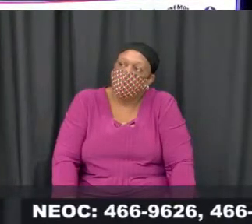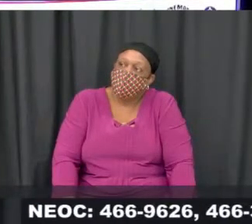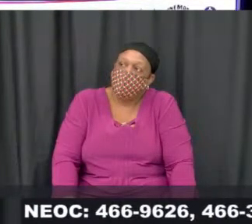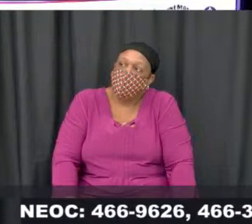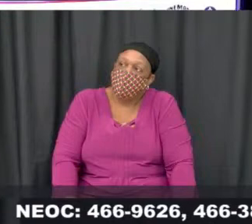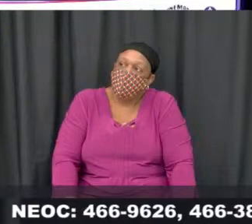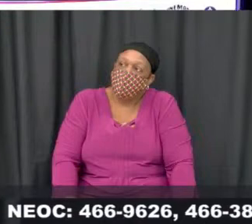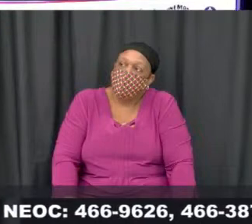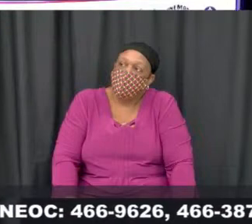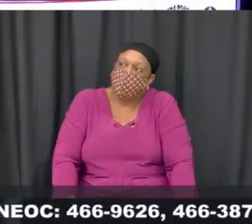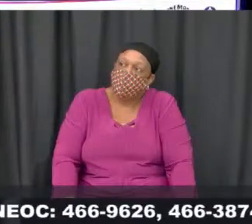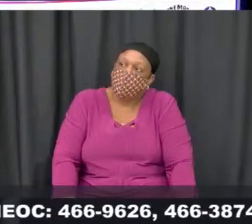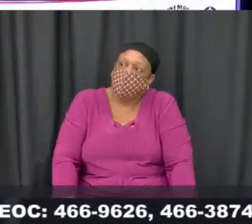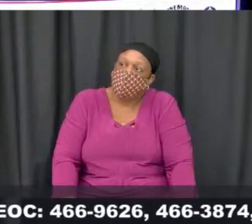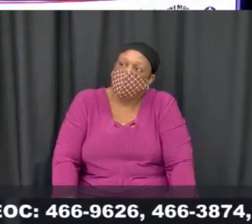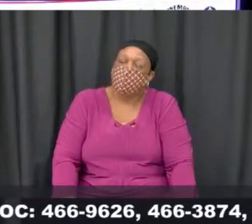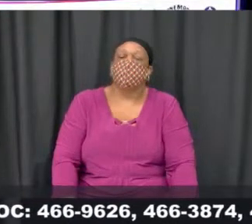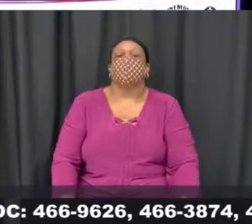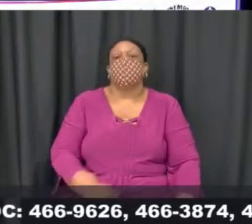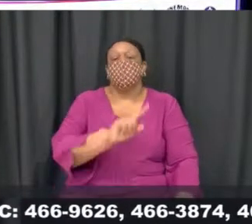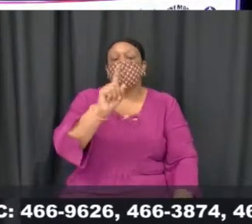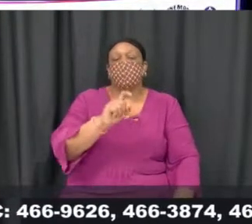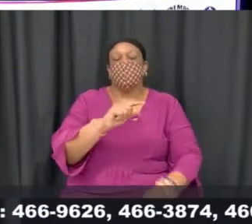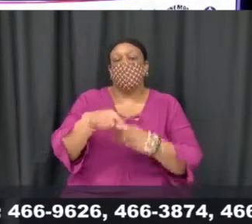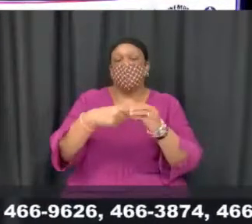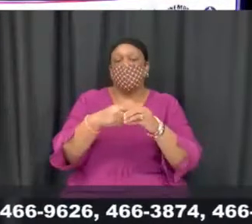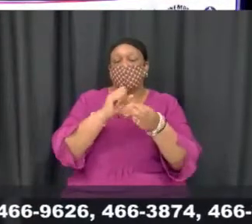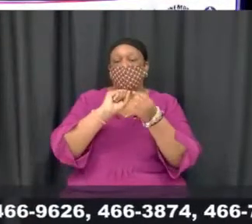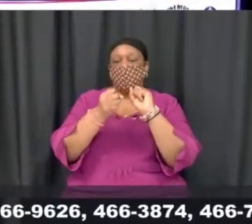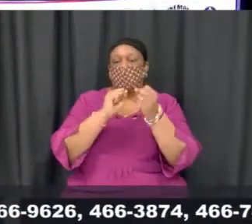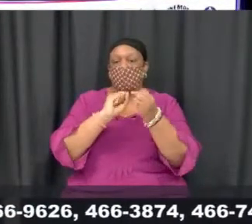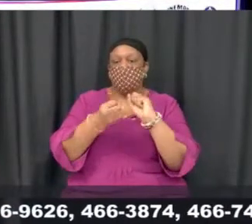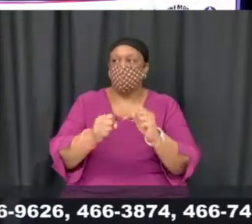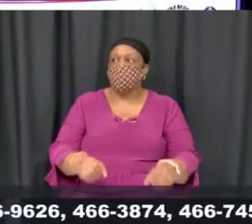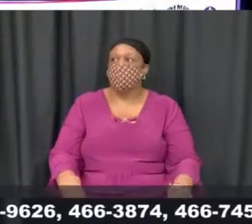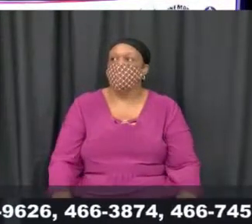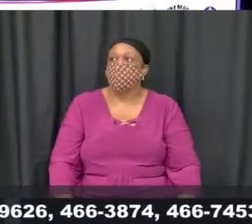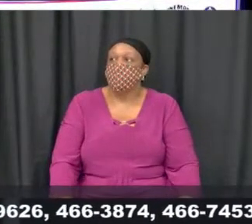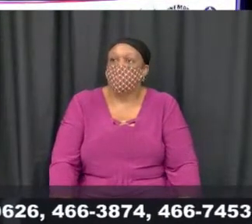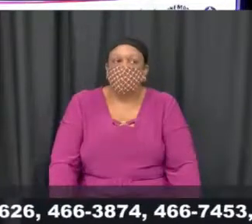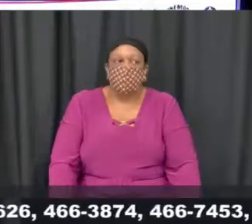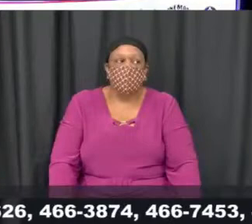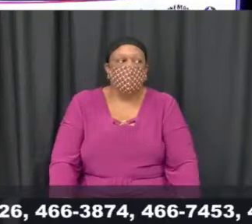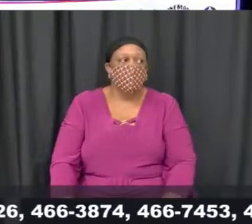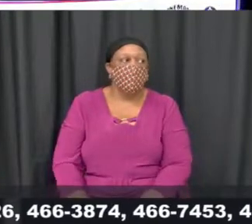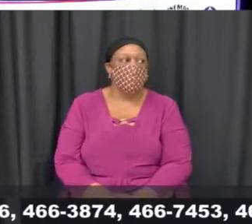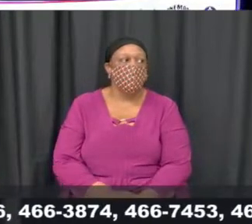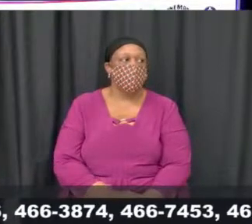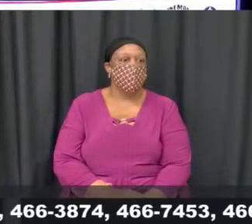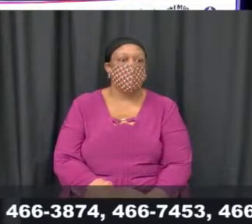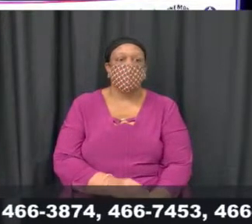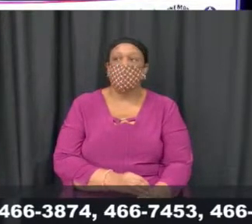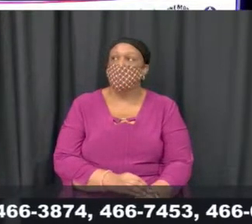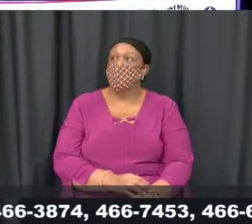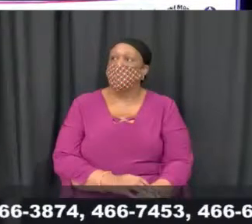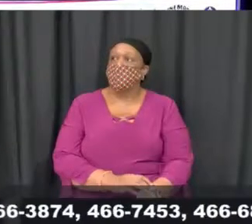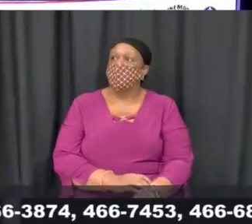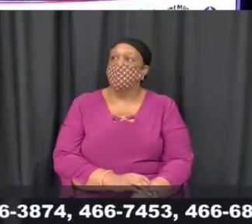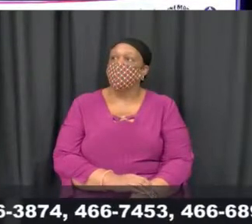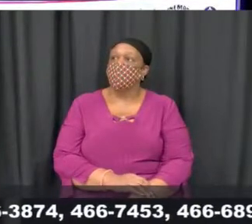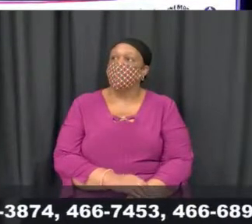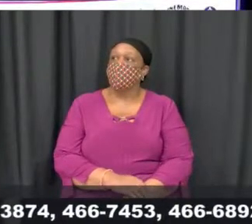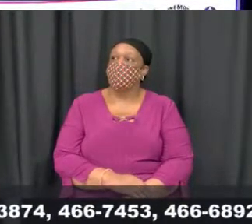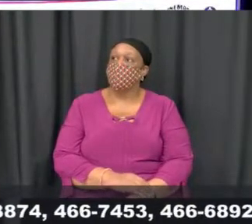referring to sports and entertainment. We have the Minister of Entertainment here. Why is it that CPL is